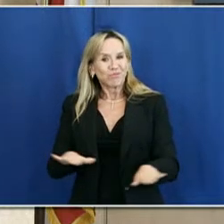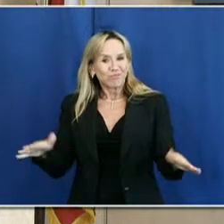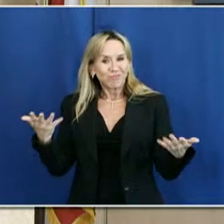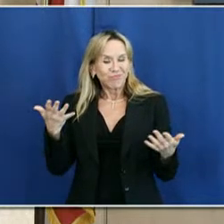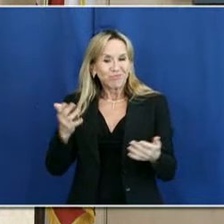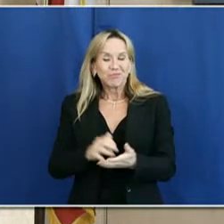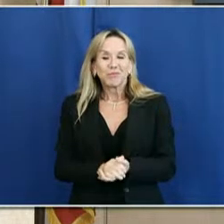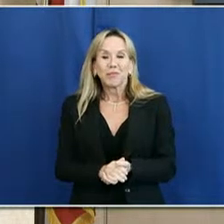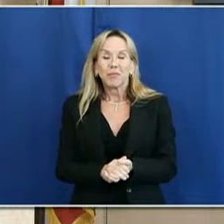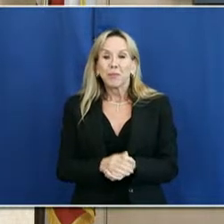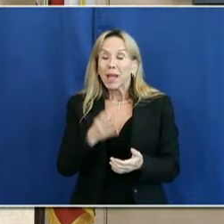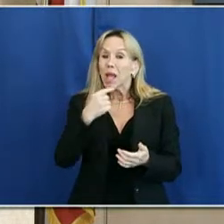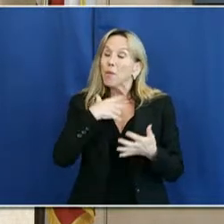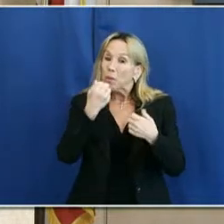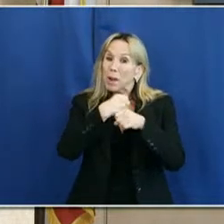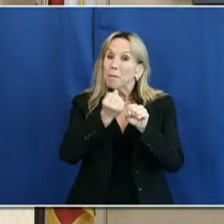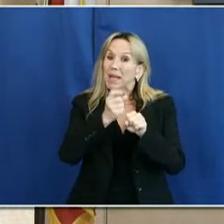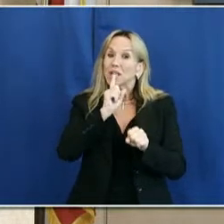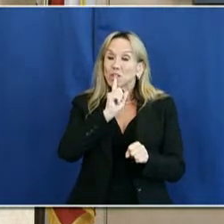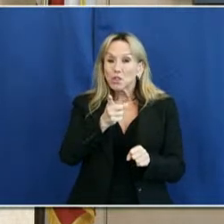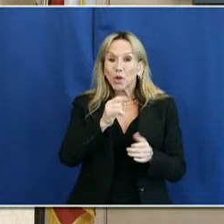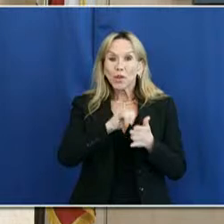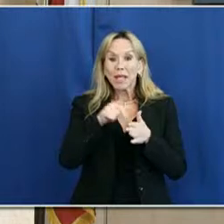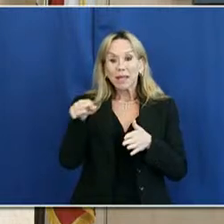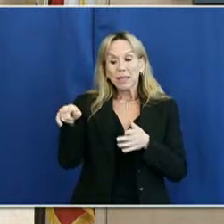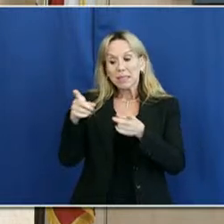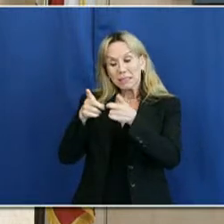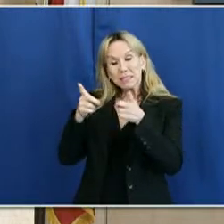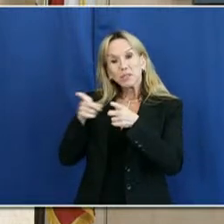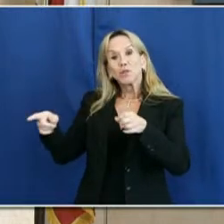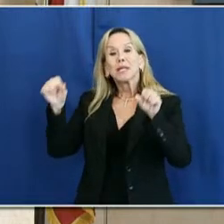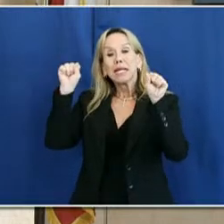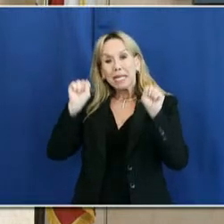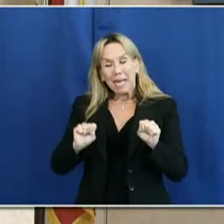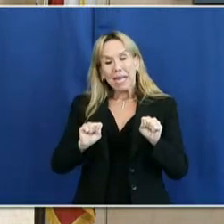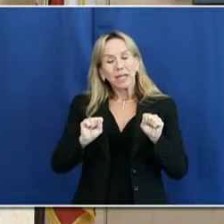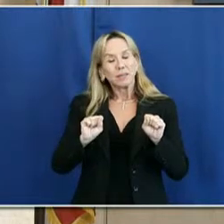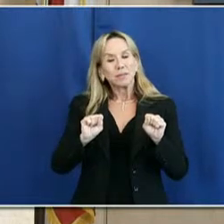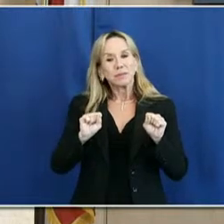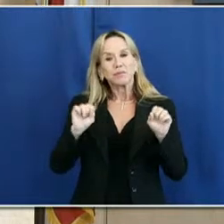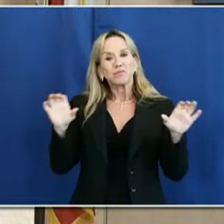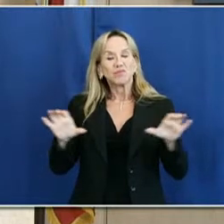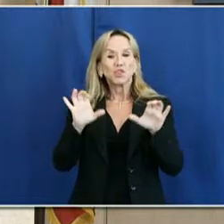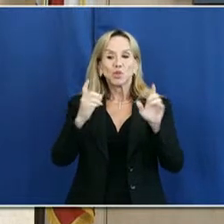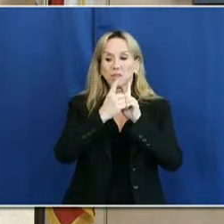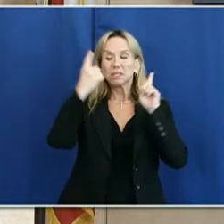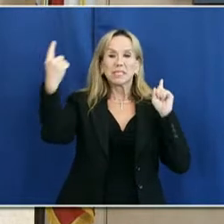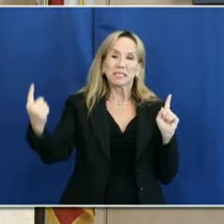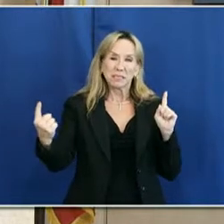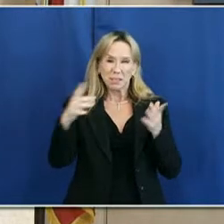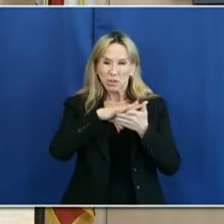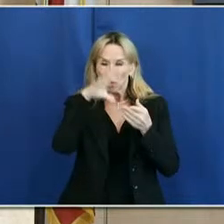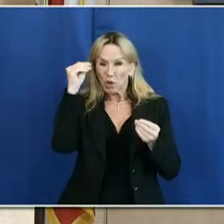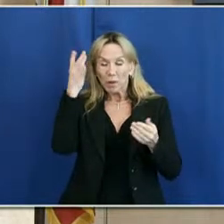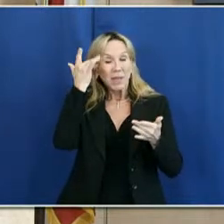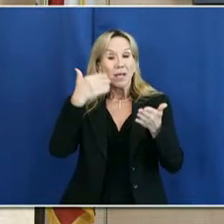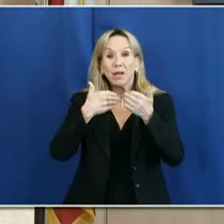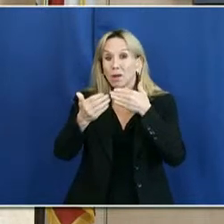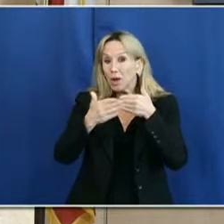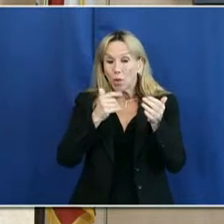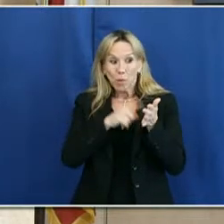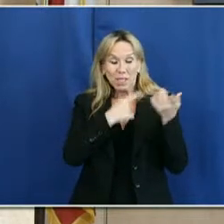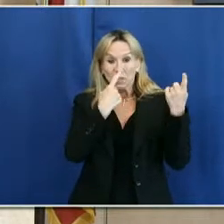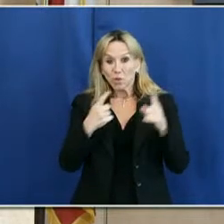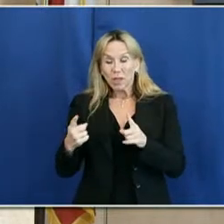you will. We also made clear that we wanted to make sure that our districts could provide distance learning, because we know a lot of our parents, irregardless of what's happening